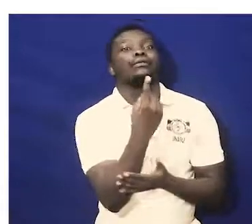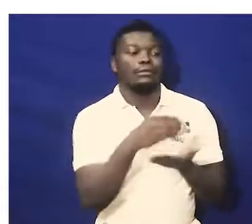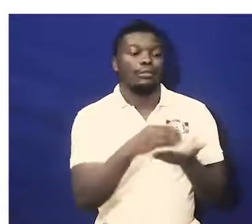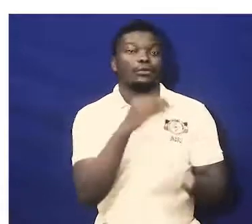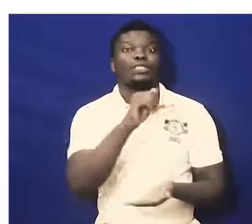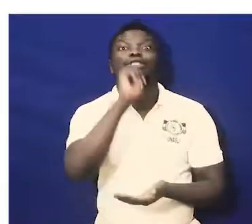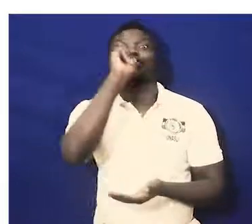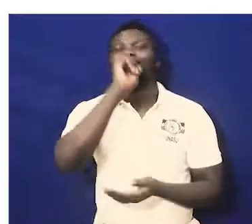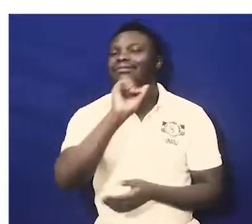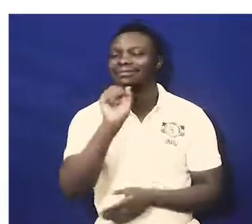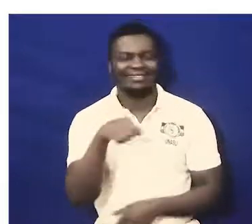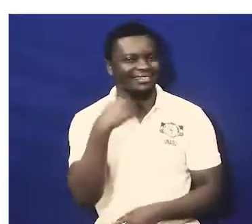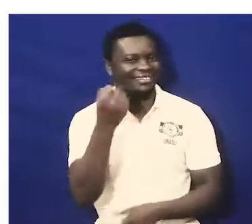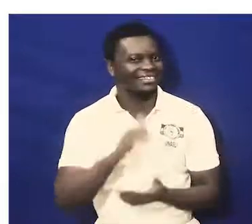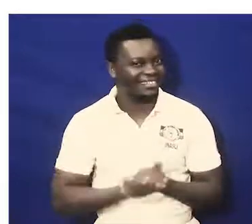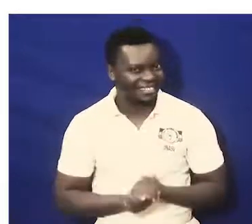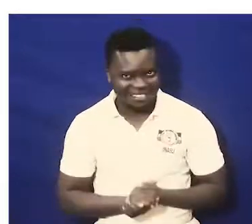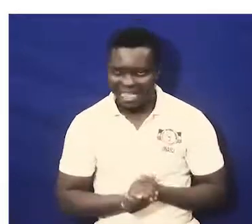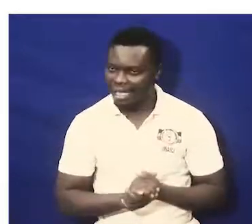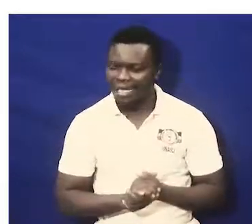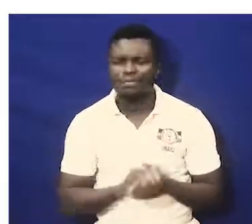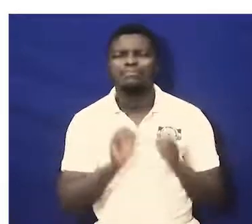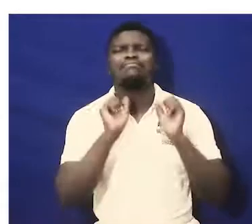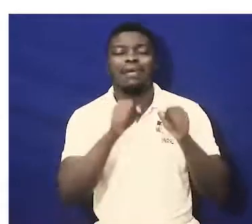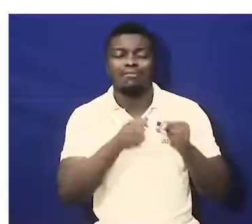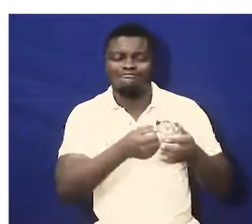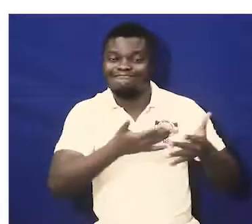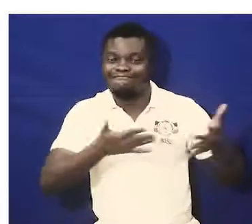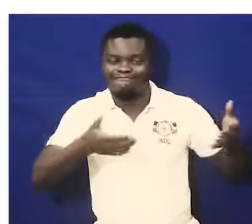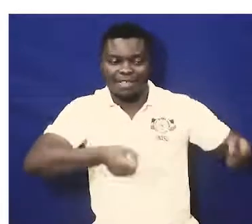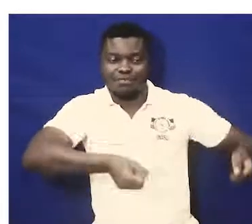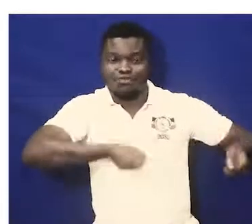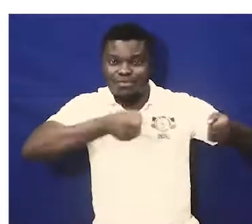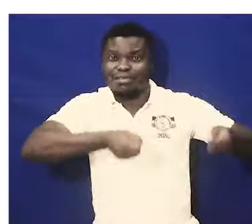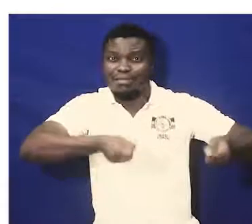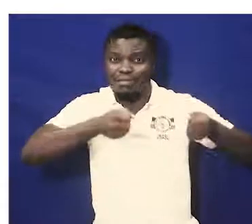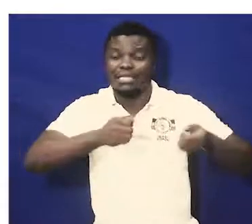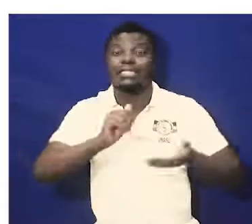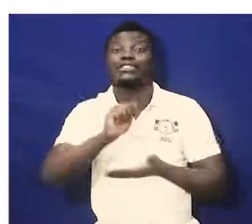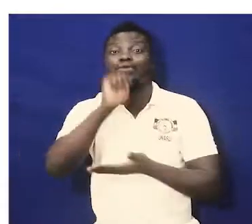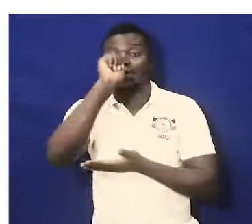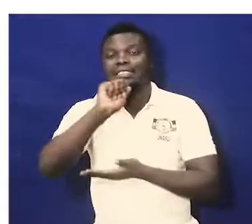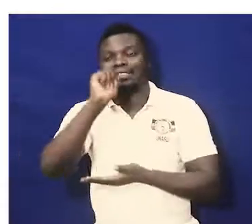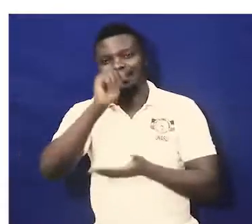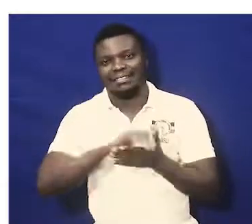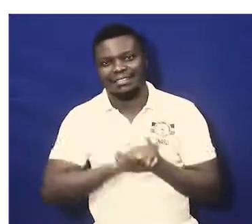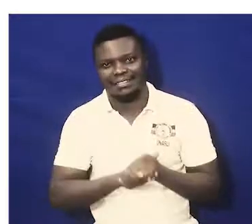soda. You have to buy in crates of soda.